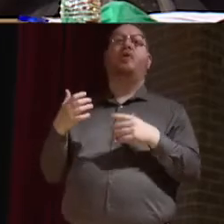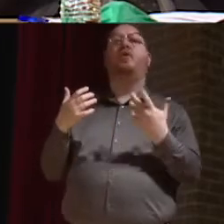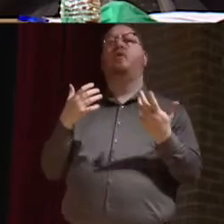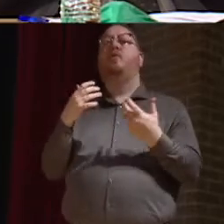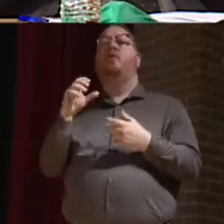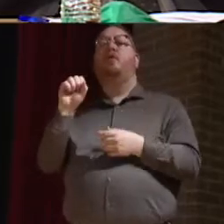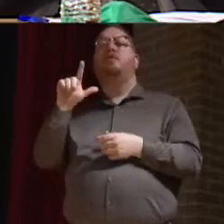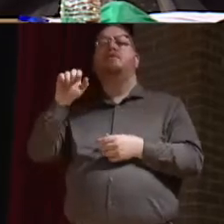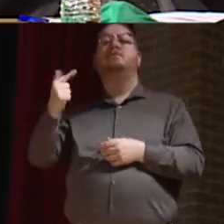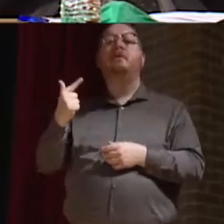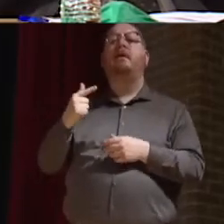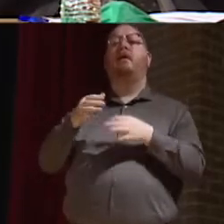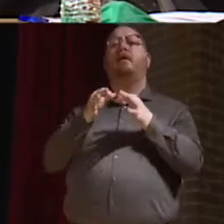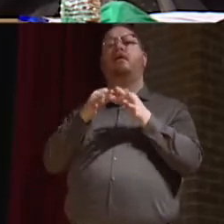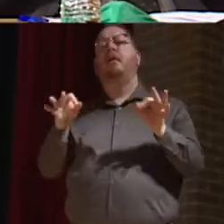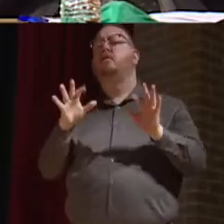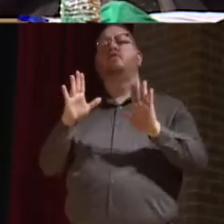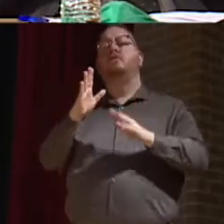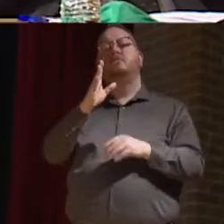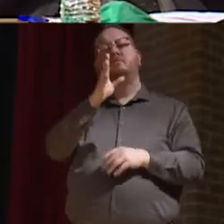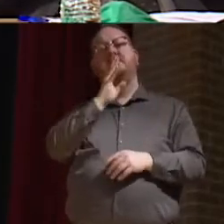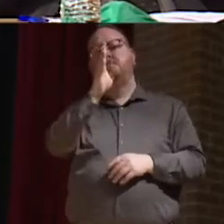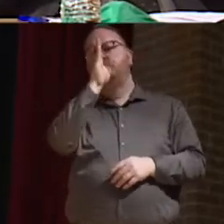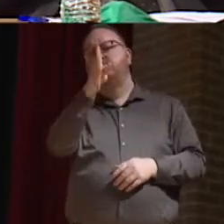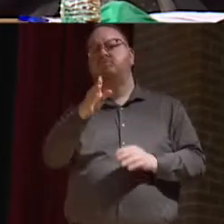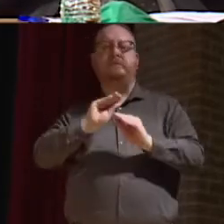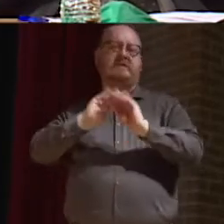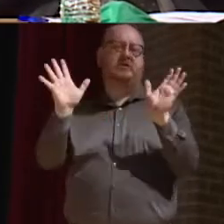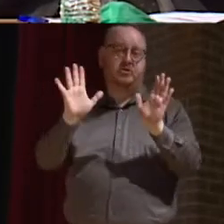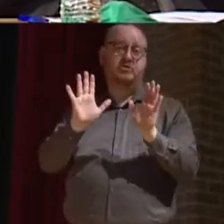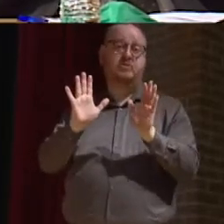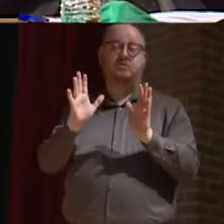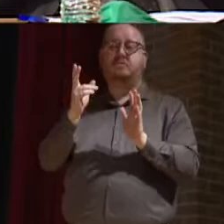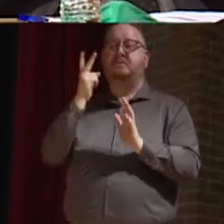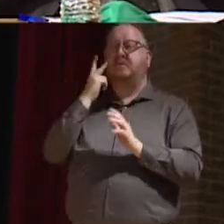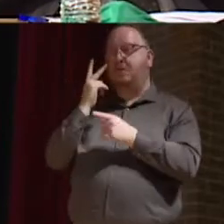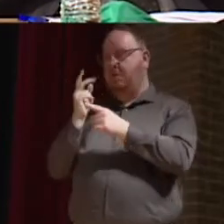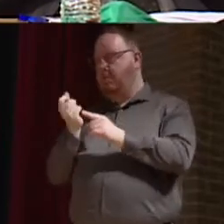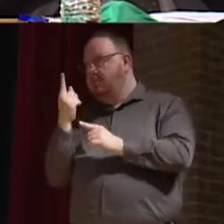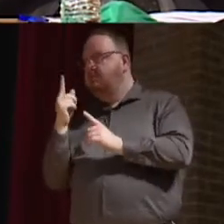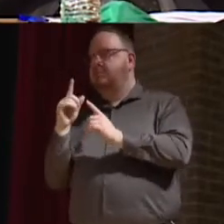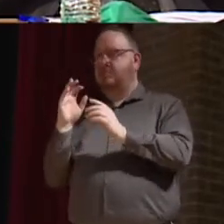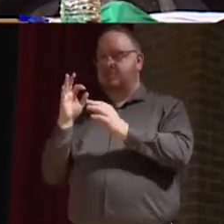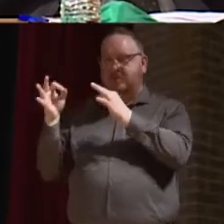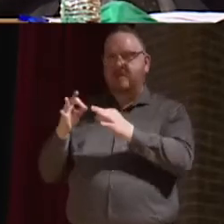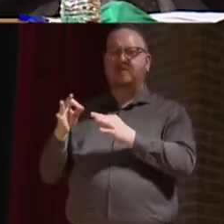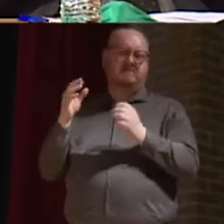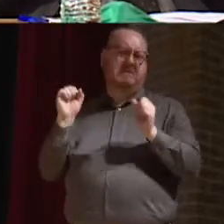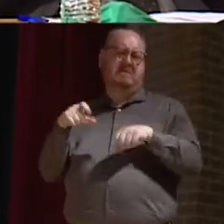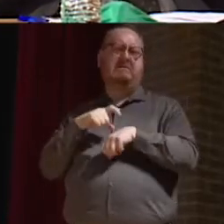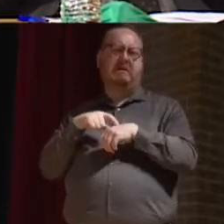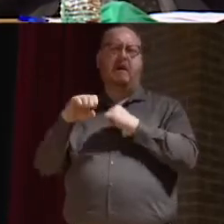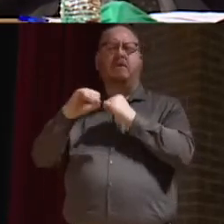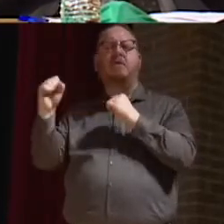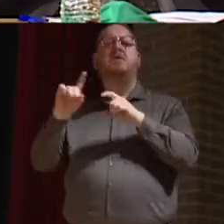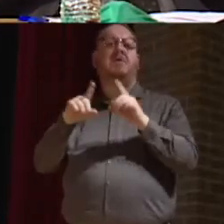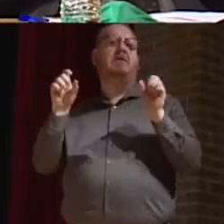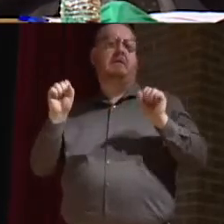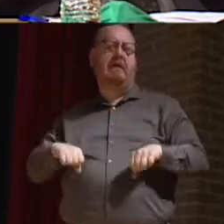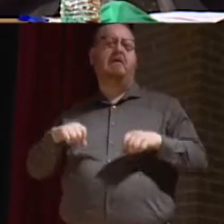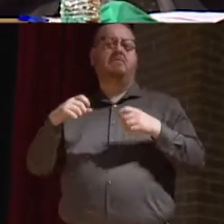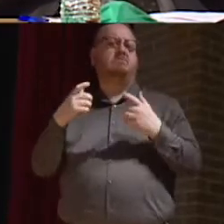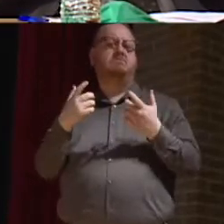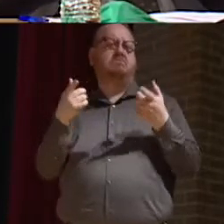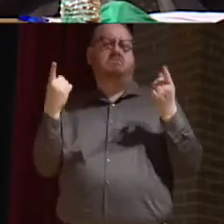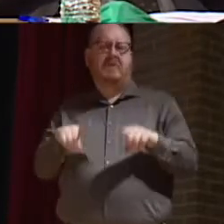say what the task is and see if they understand it. It's going to take time, but it can be done. Are you saying too, though, like if